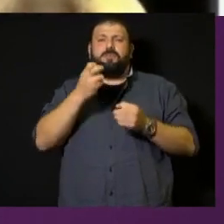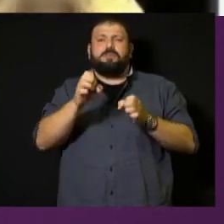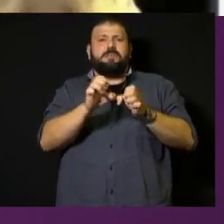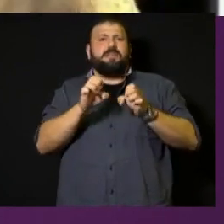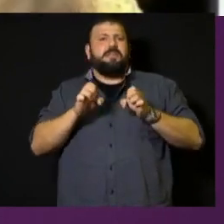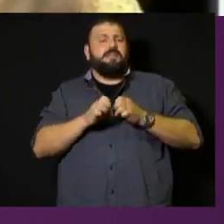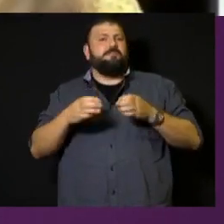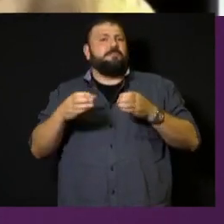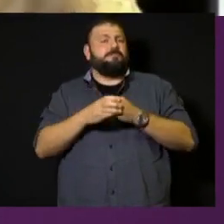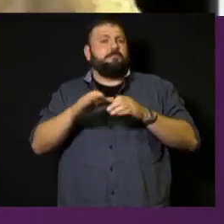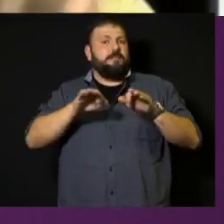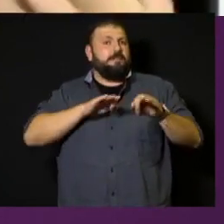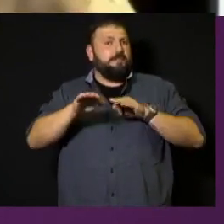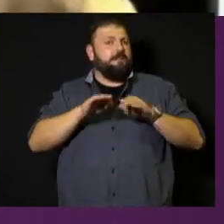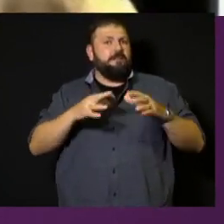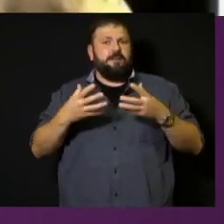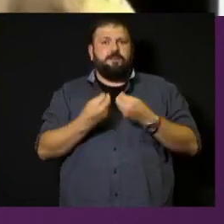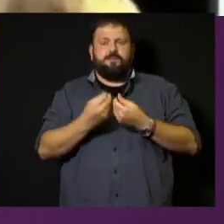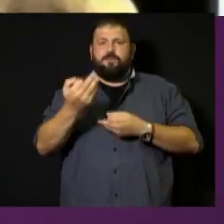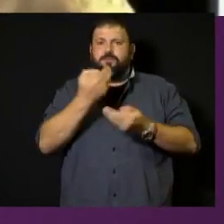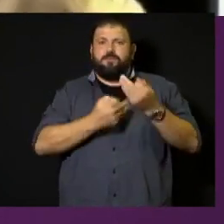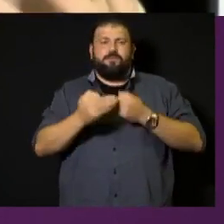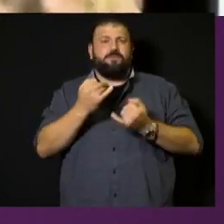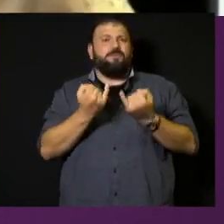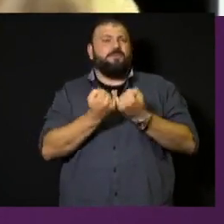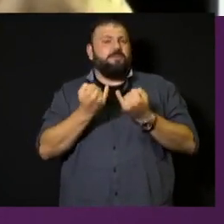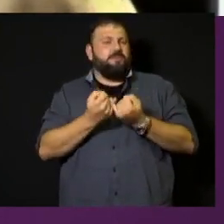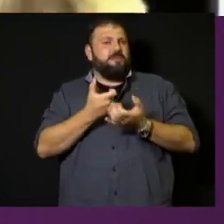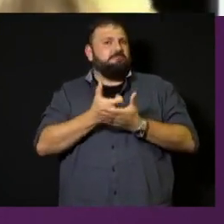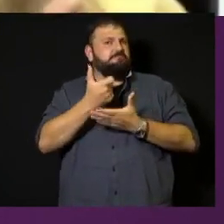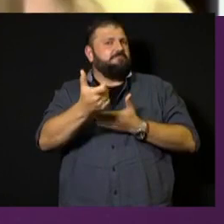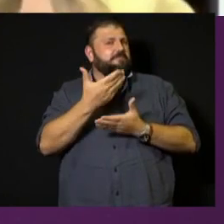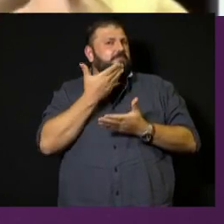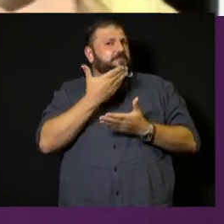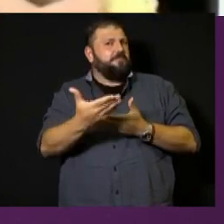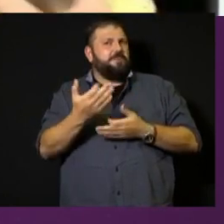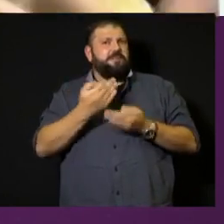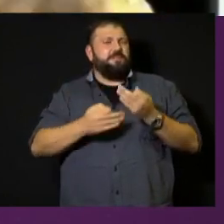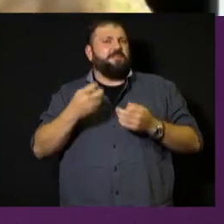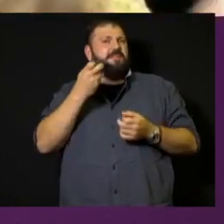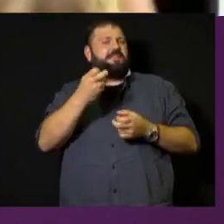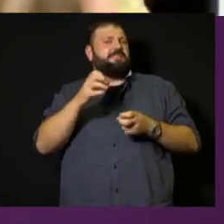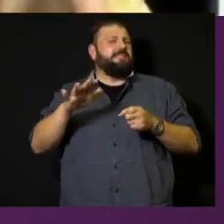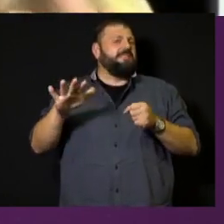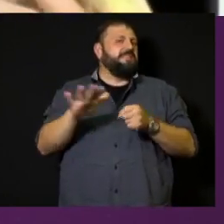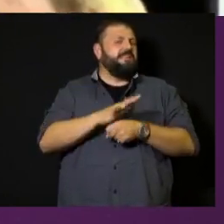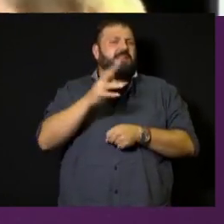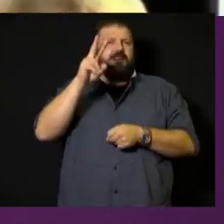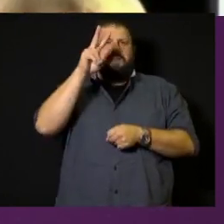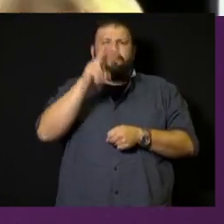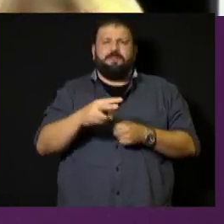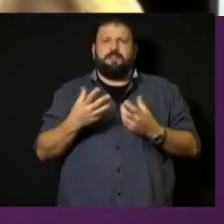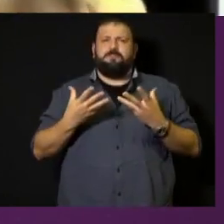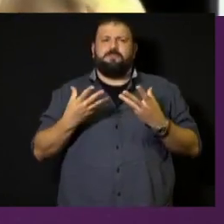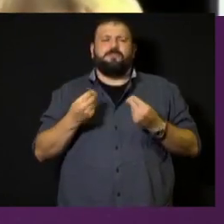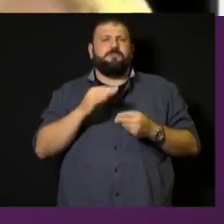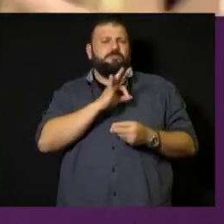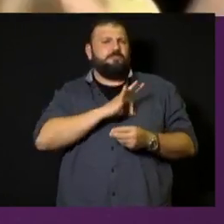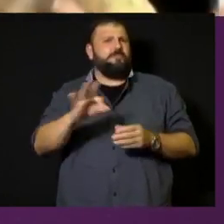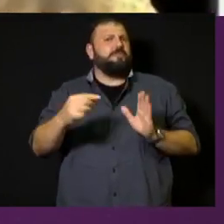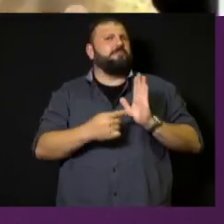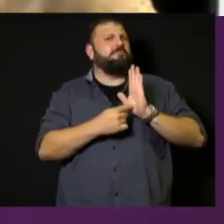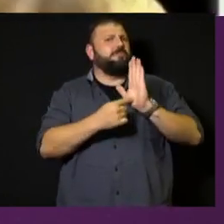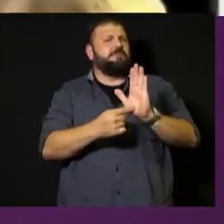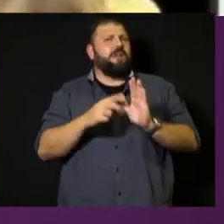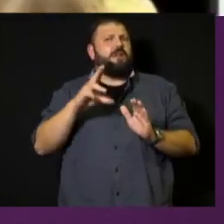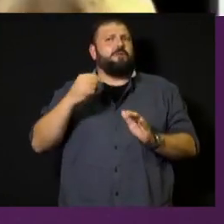So, for example, in my case, I have a lot of people in my team that are receiving a lot of